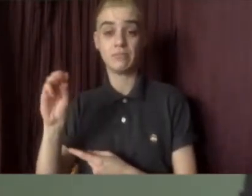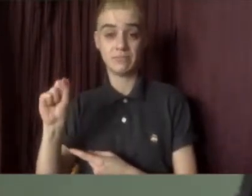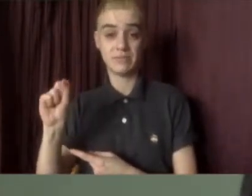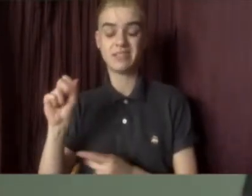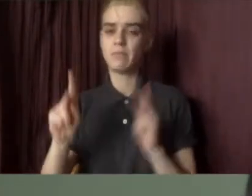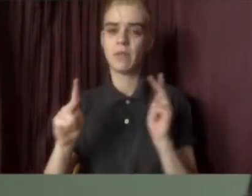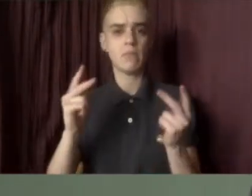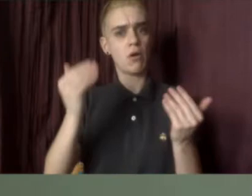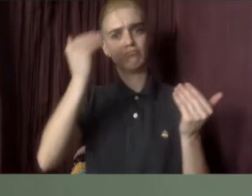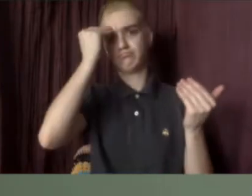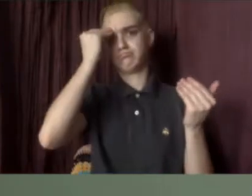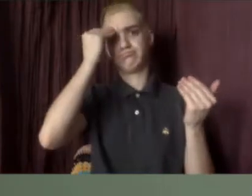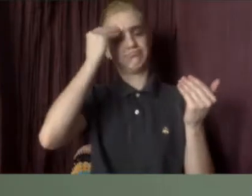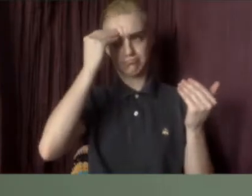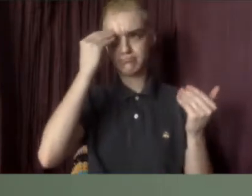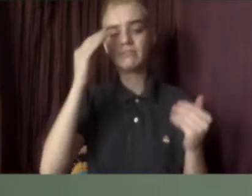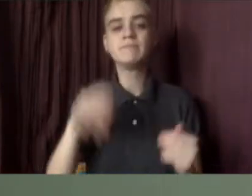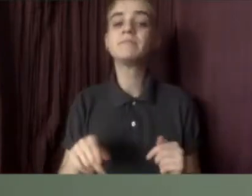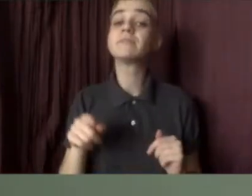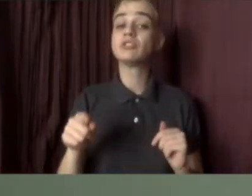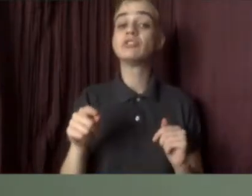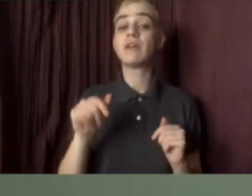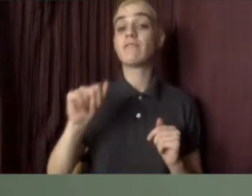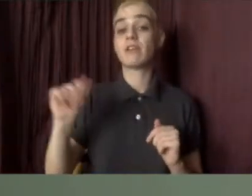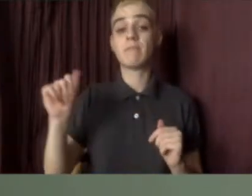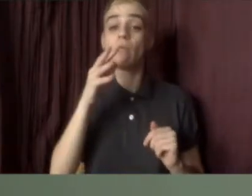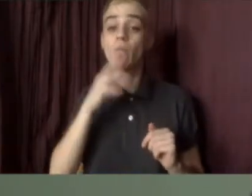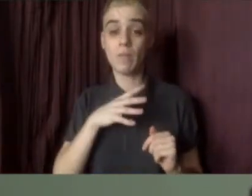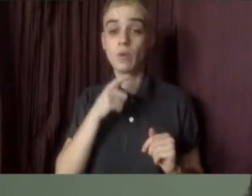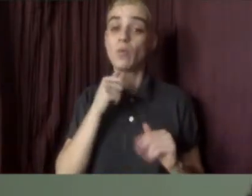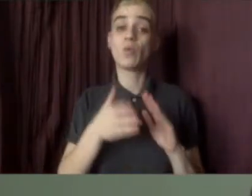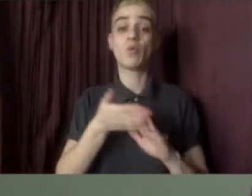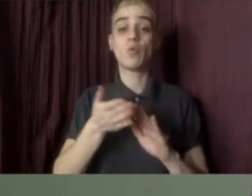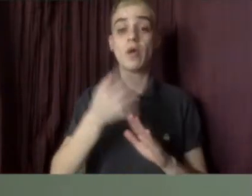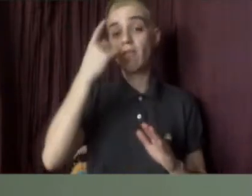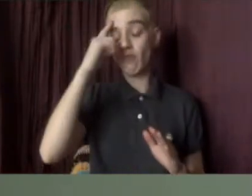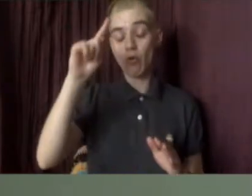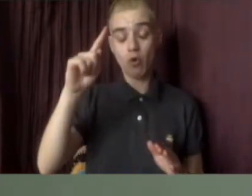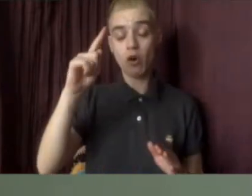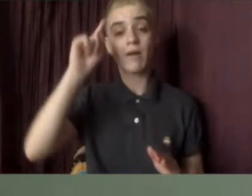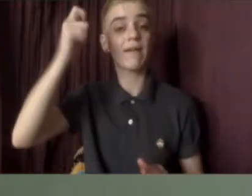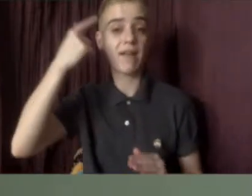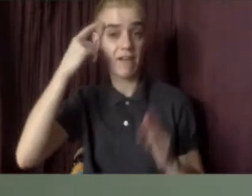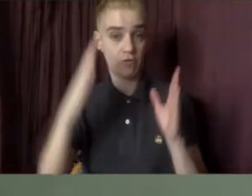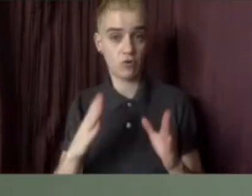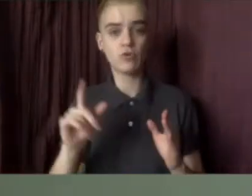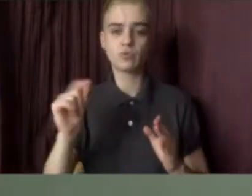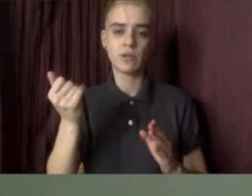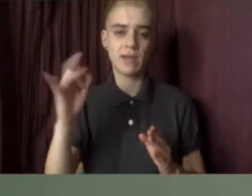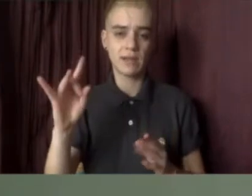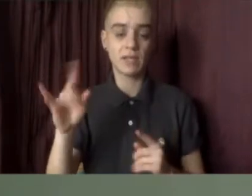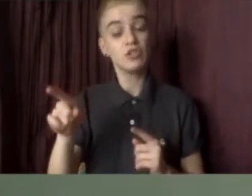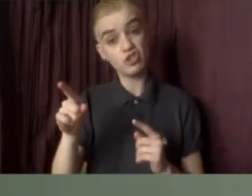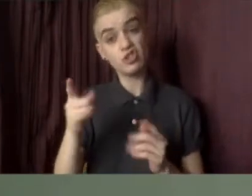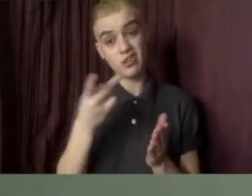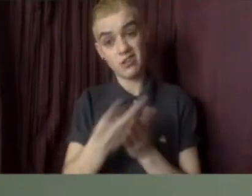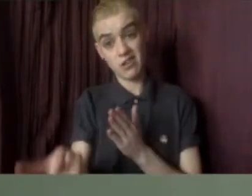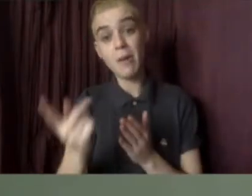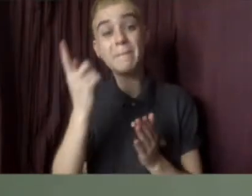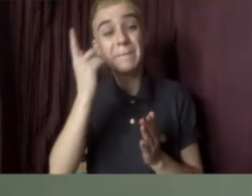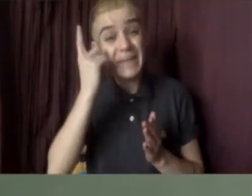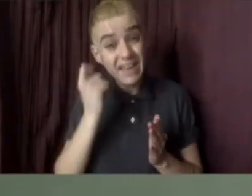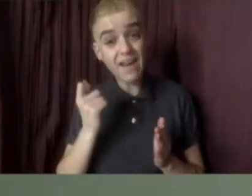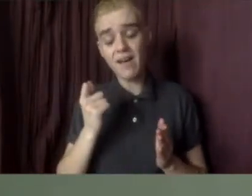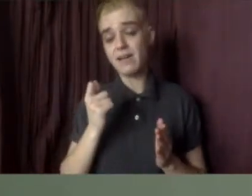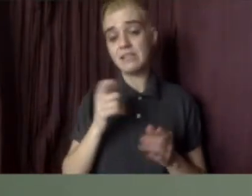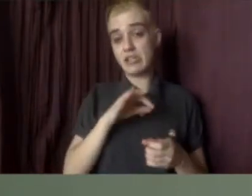Fight, that has been waging a fair fight across the South and southern states